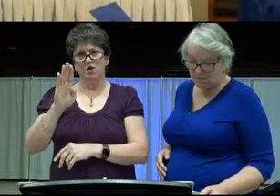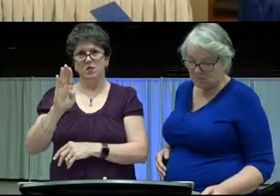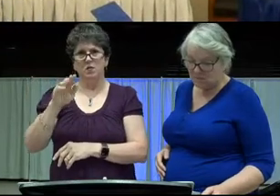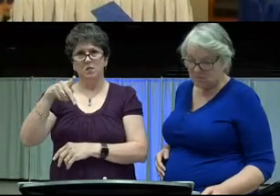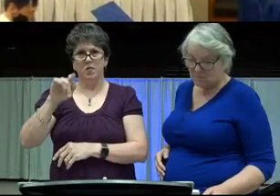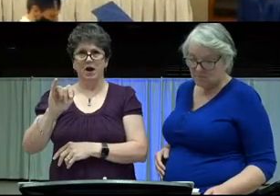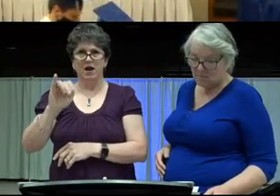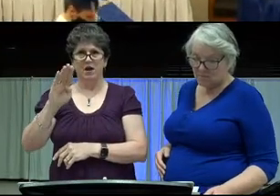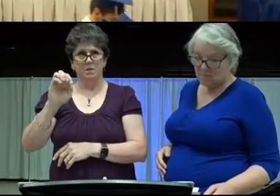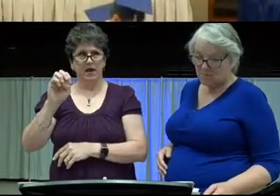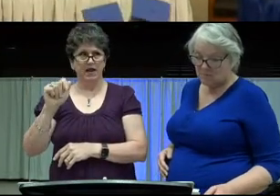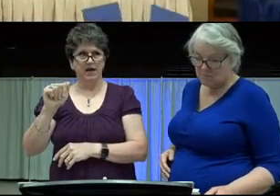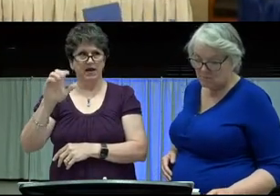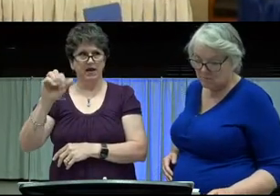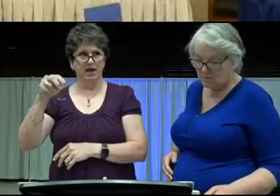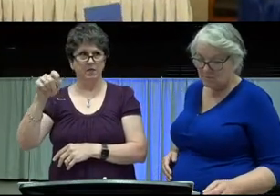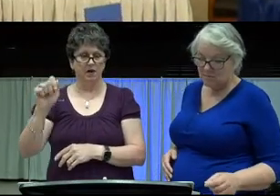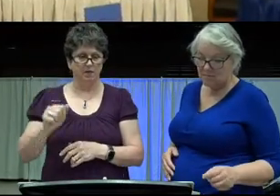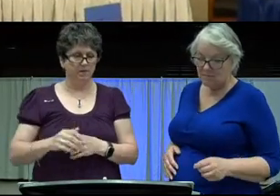Kappa.